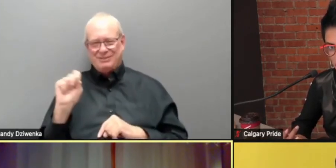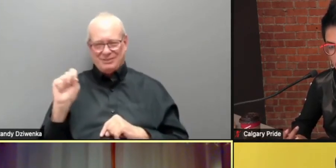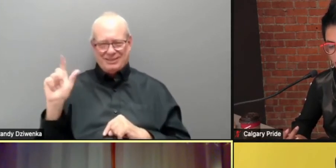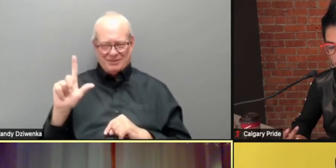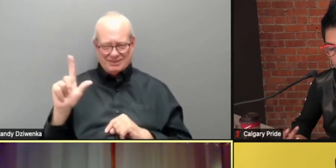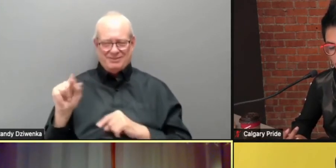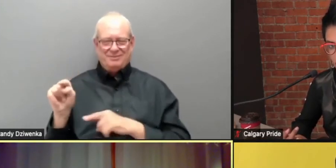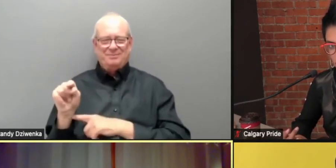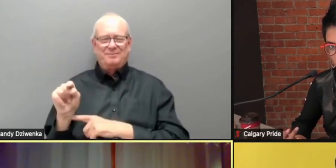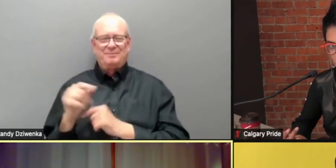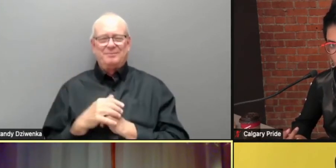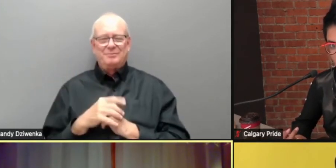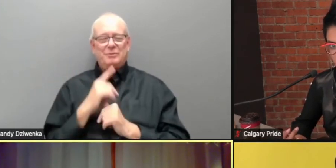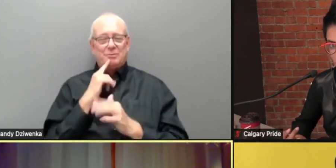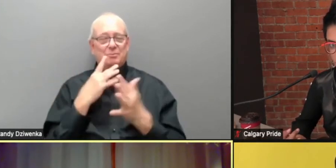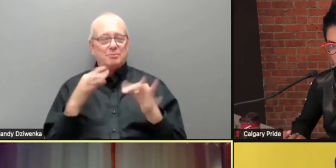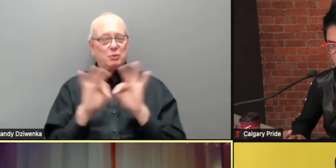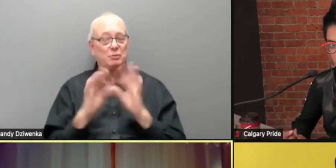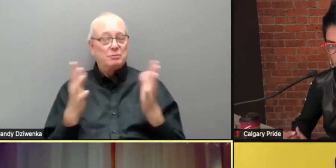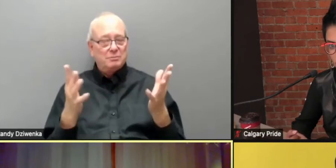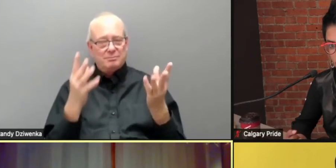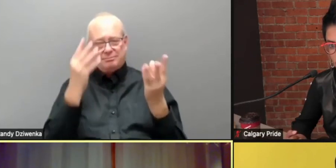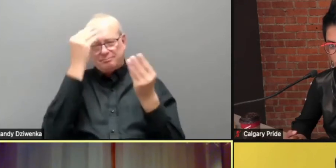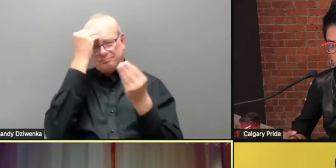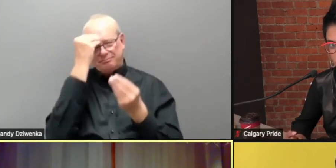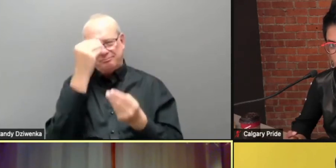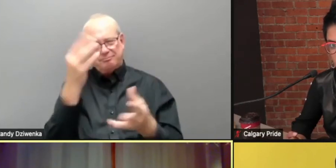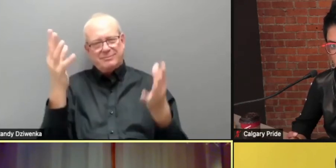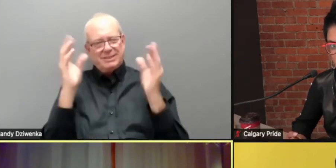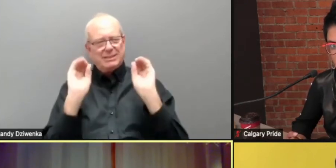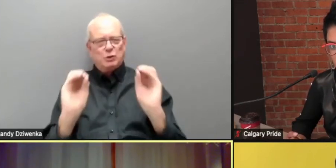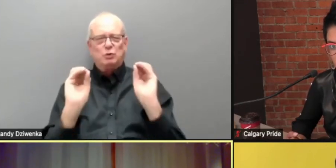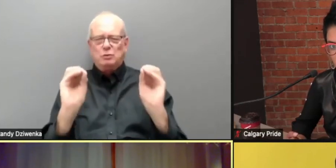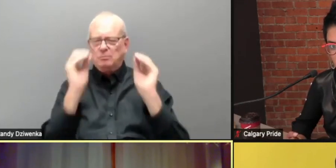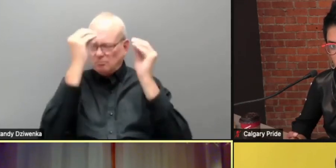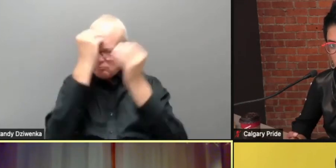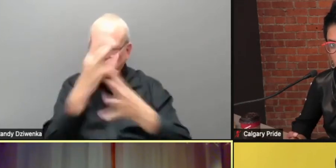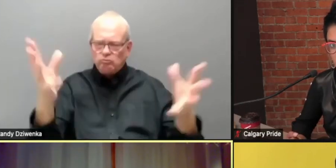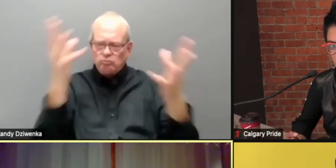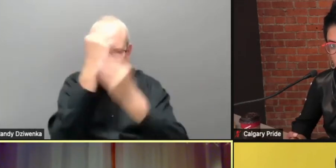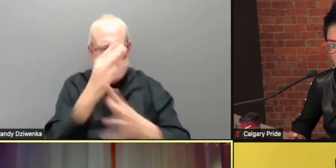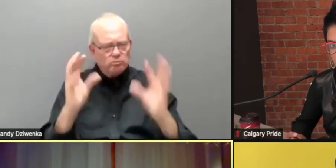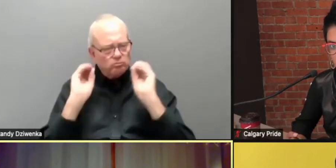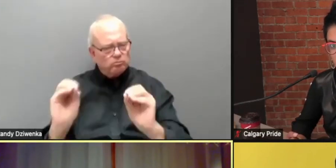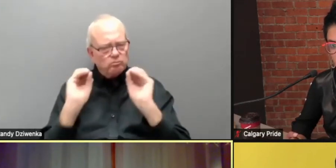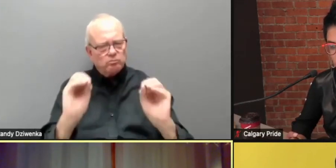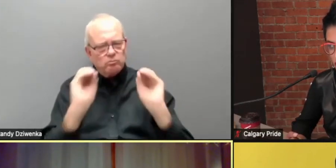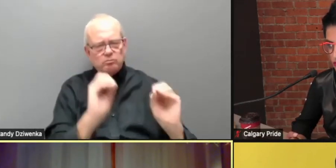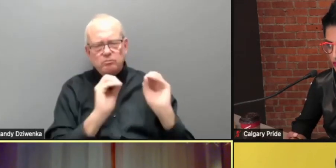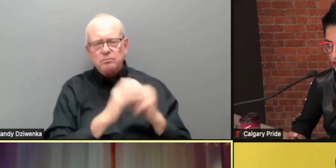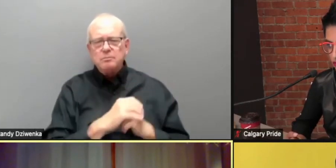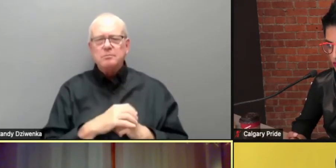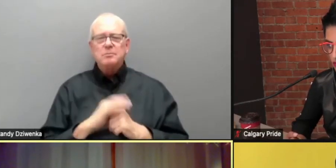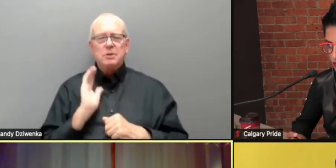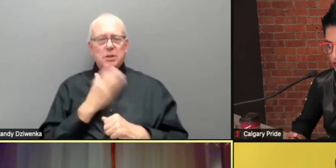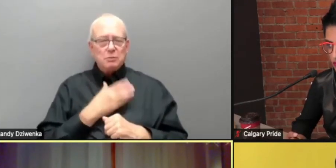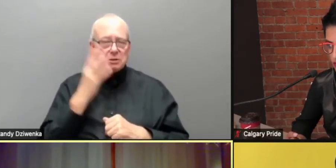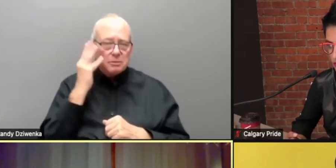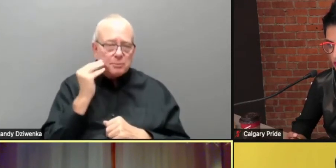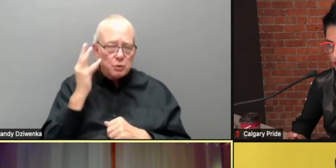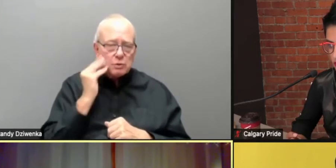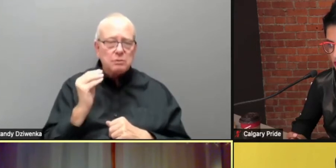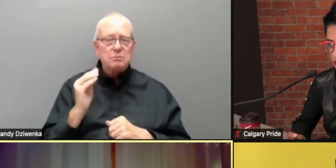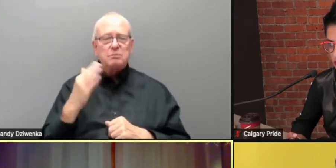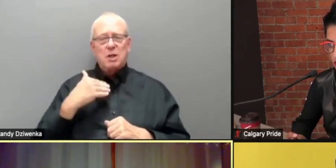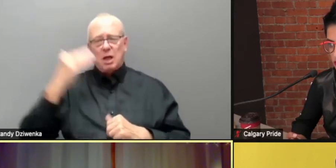ignorance. And we have to bring this knowledge, our experiences out in the world and say, it's okay.